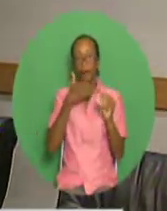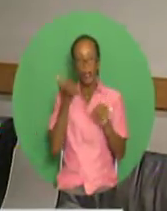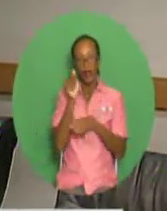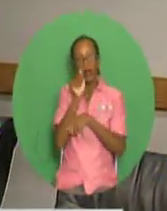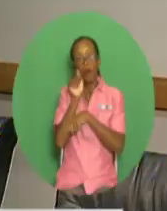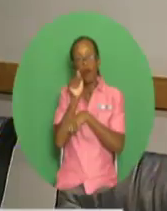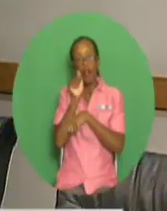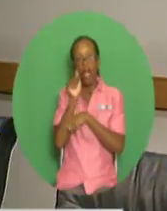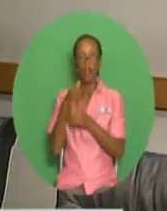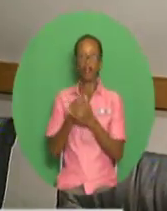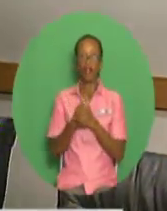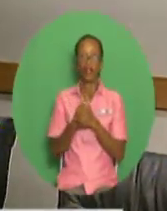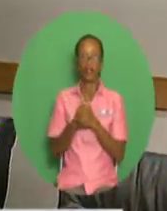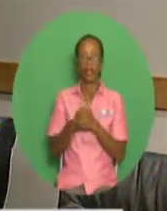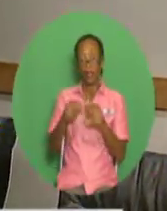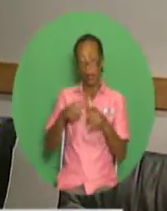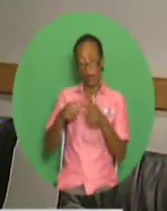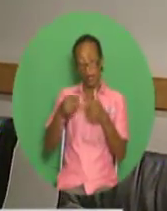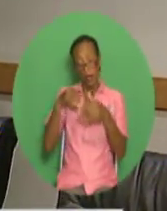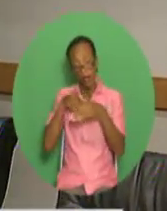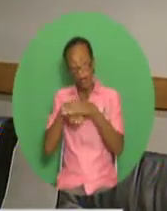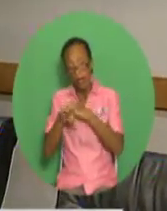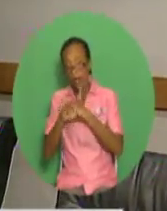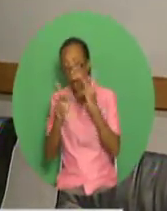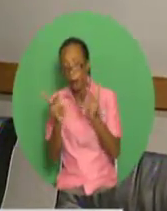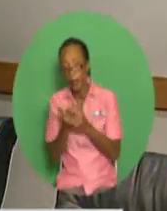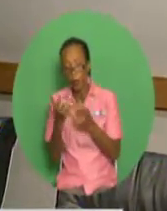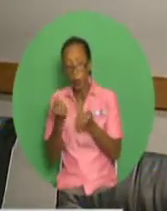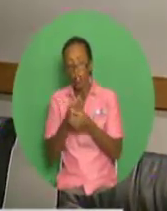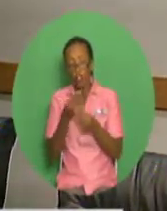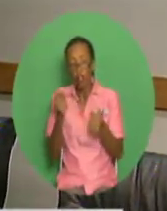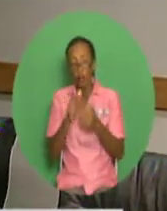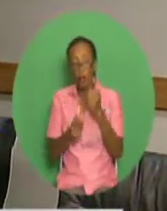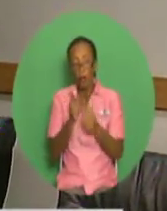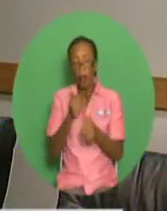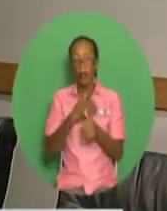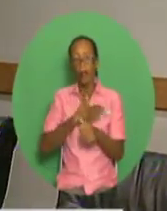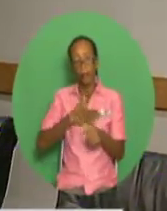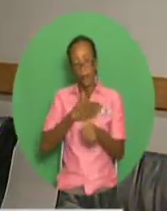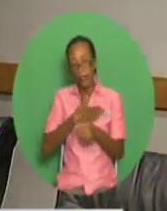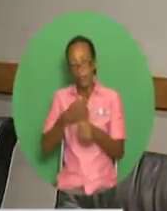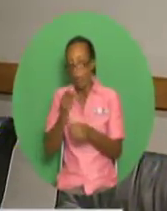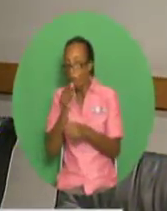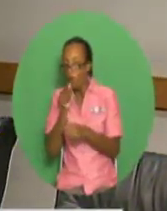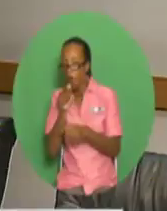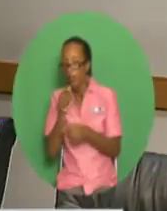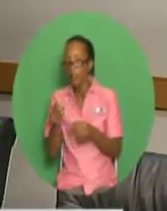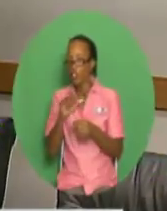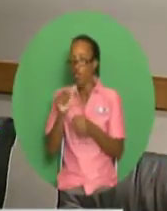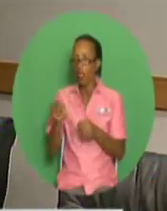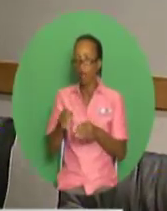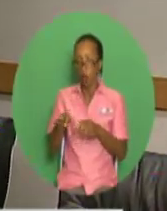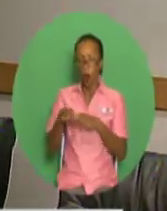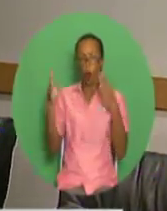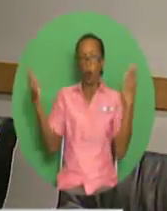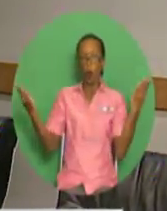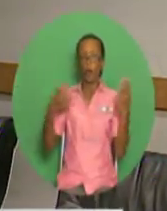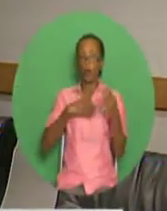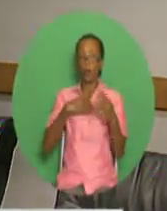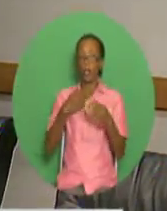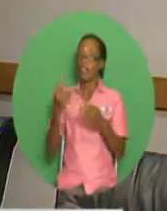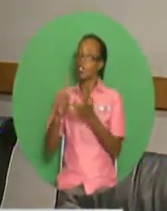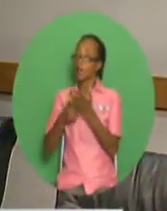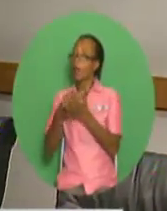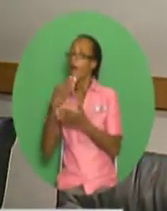you come to this center and you talk it out and trash it out behind closed doors, get it solved, and move on. Because we have spoken to sponsors